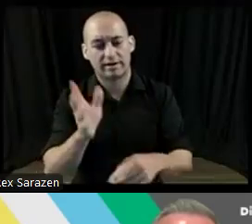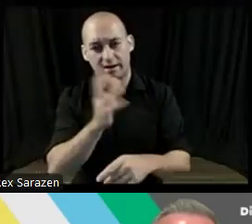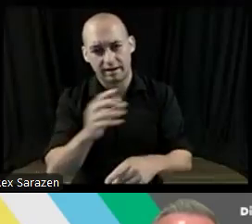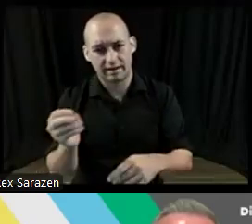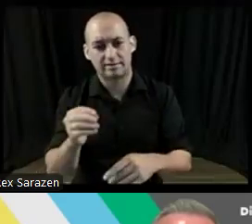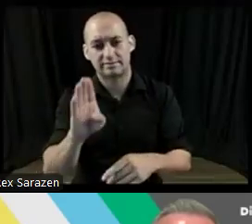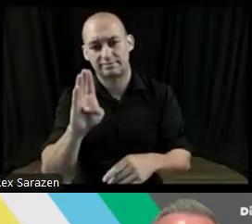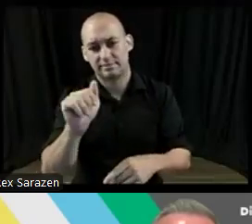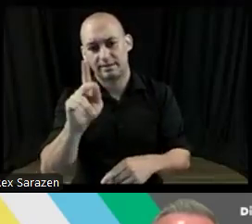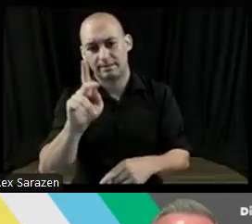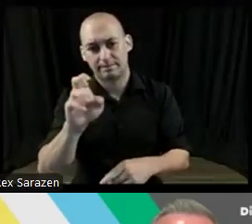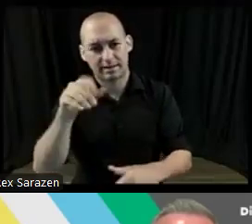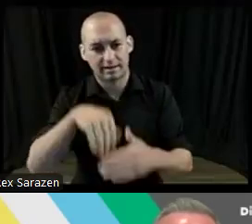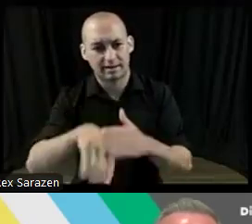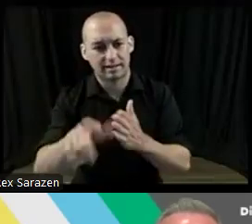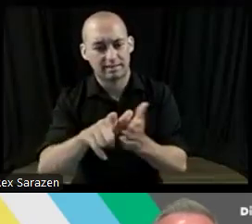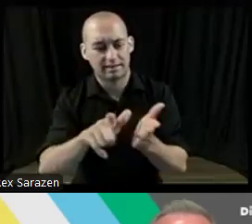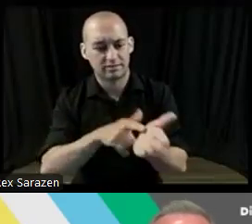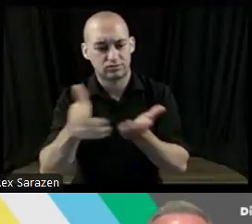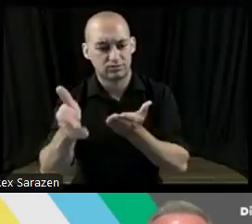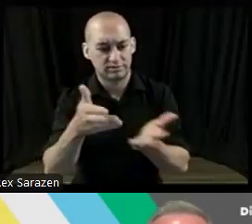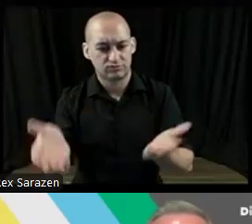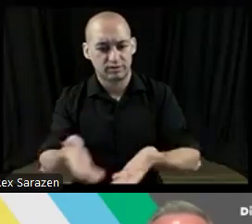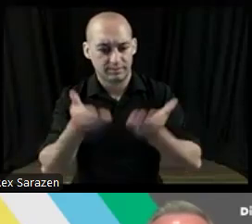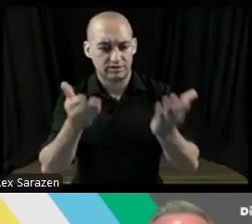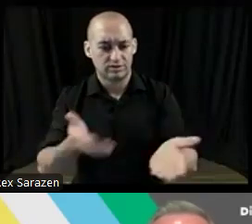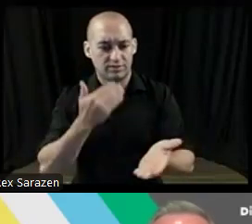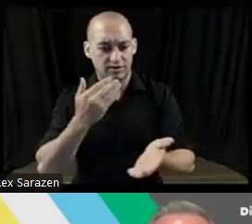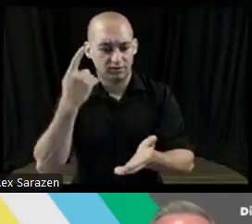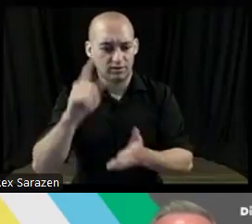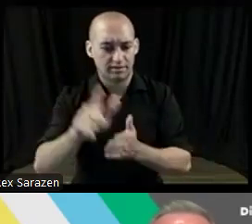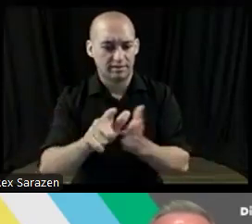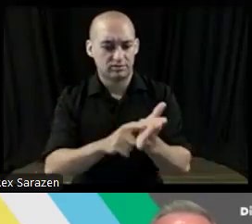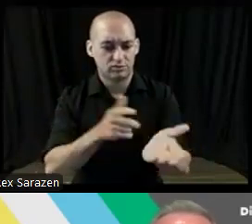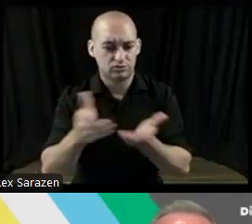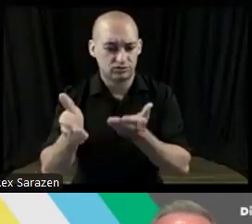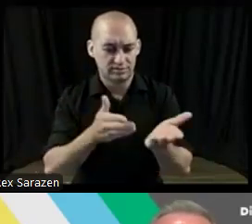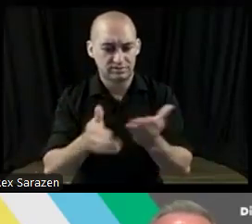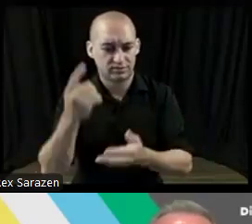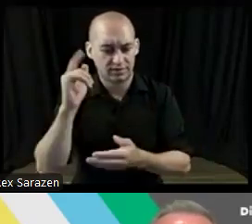services recommendation. So thanks to the legal services group for that.